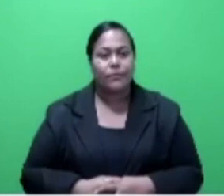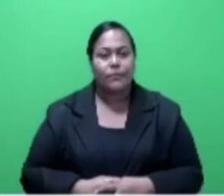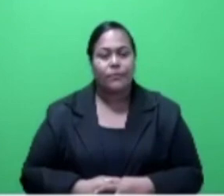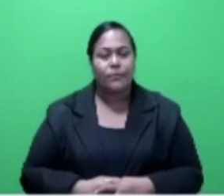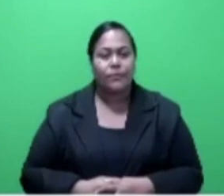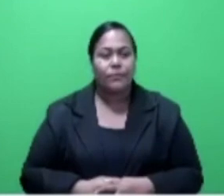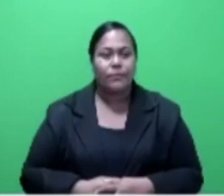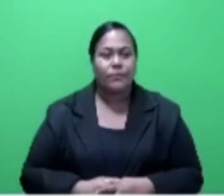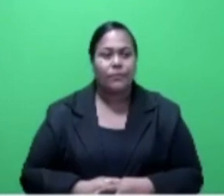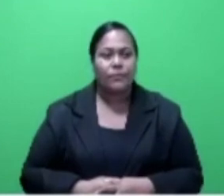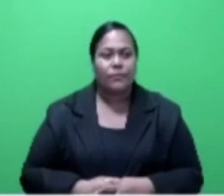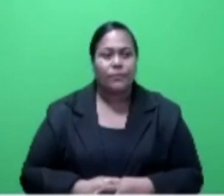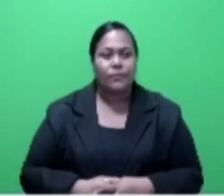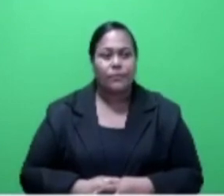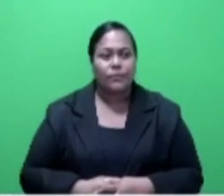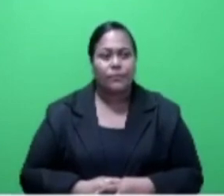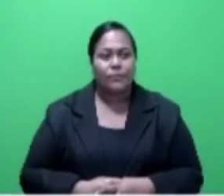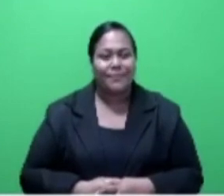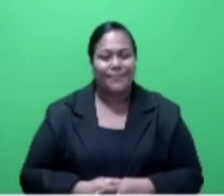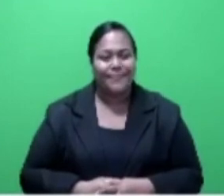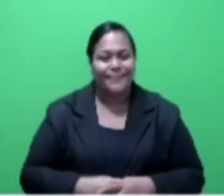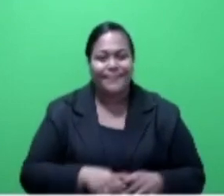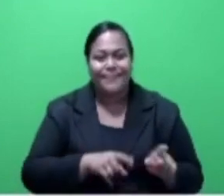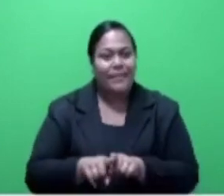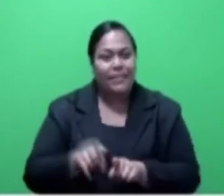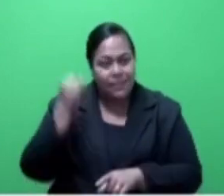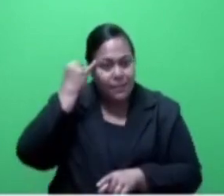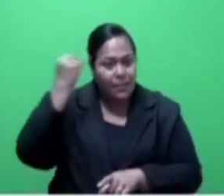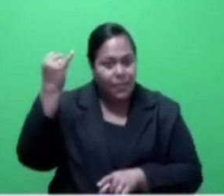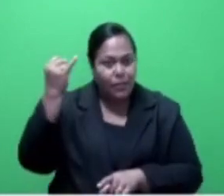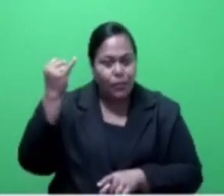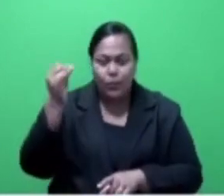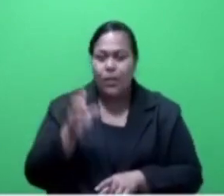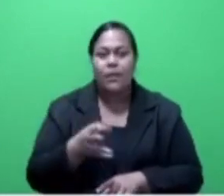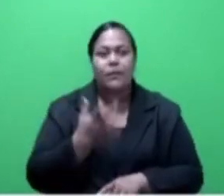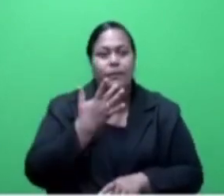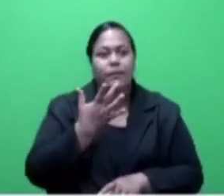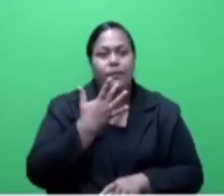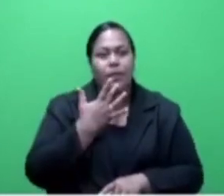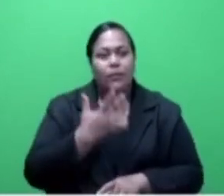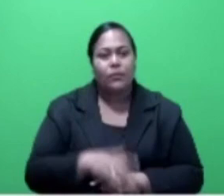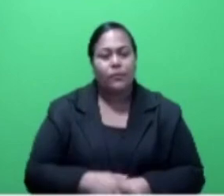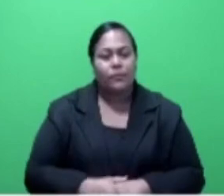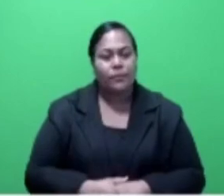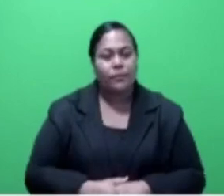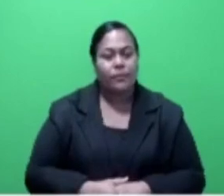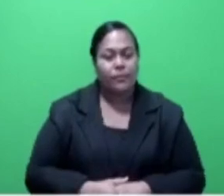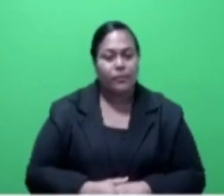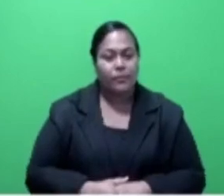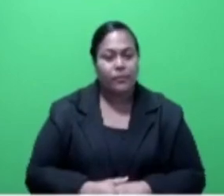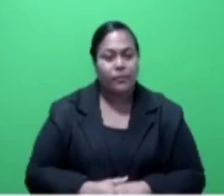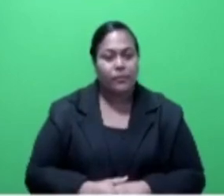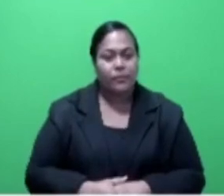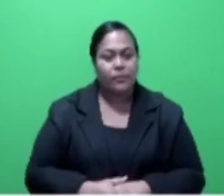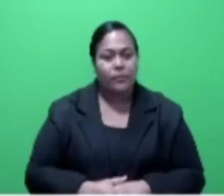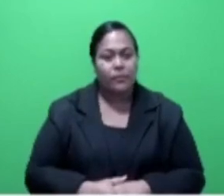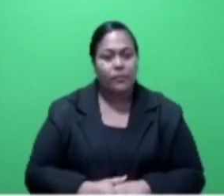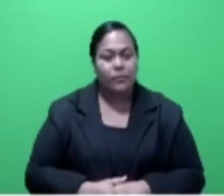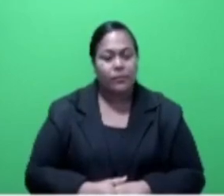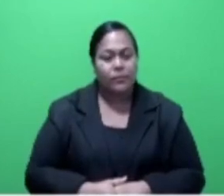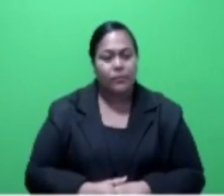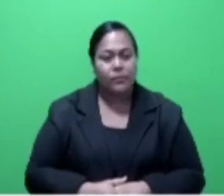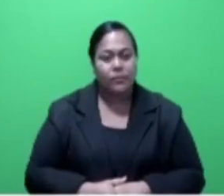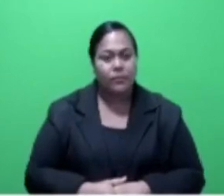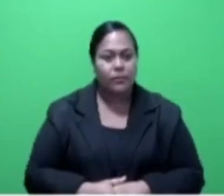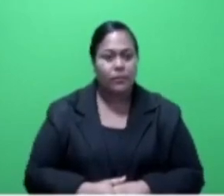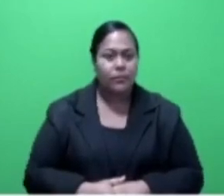you call intellectual dishonesty. We have been on a downward trajectory, sir. And we were sitting at,